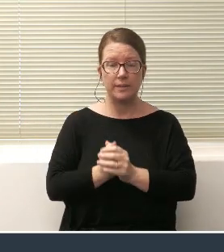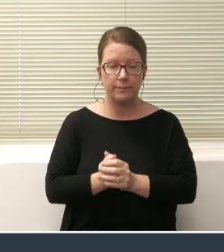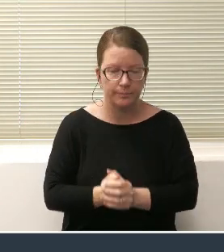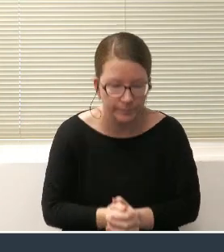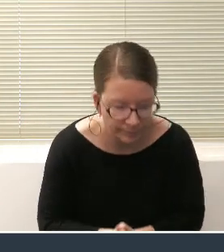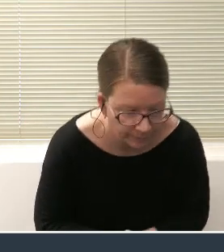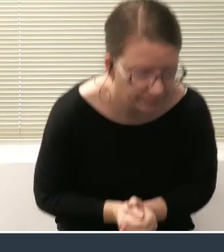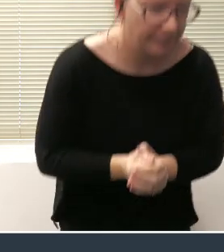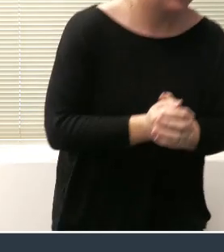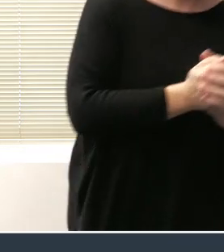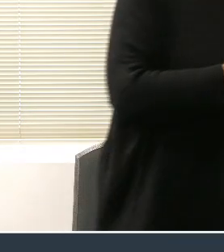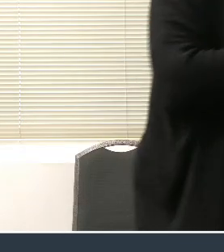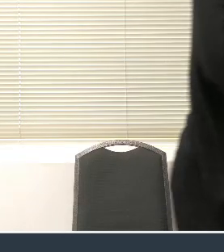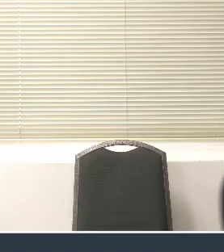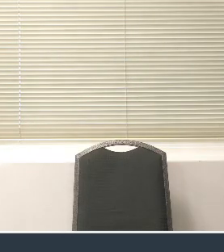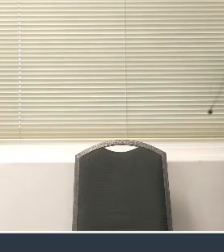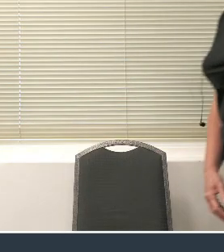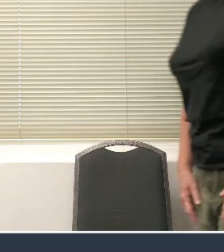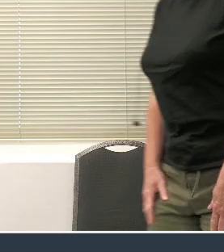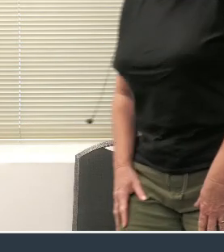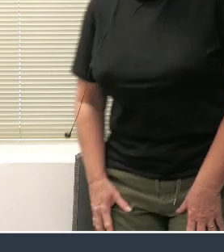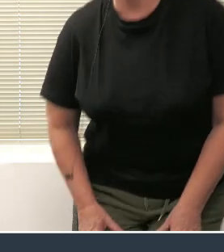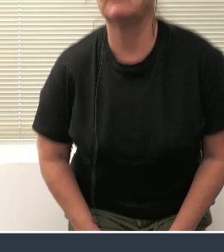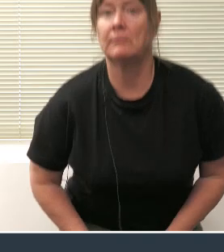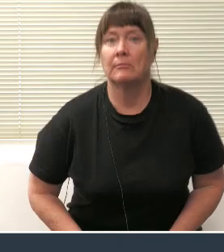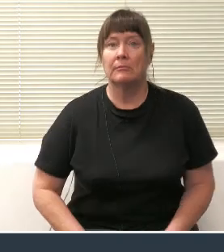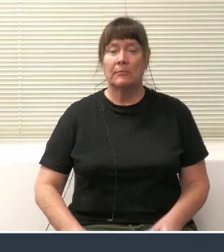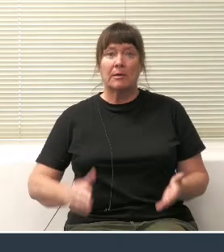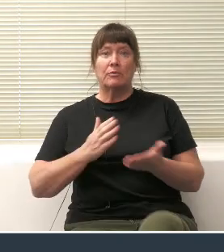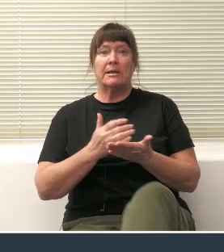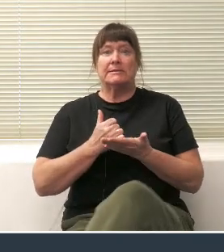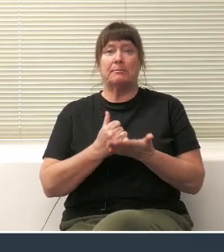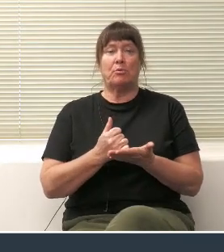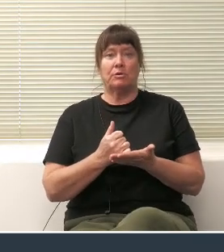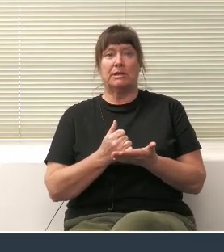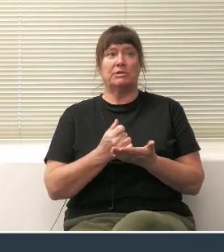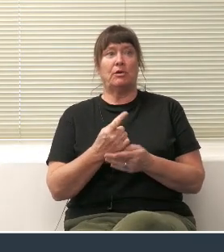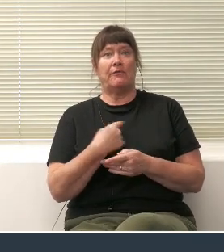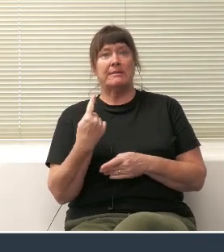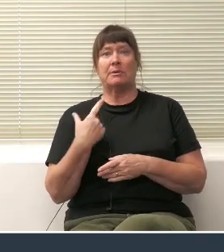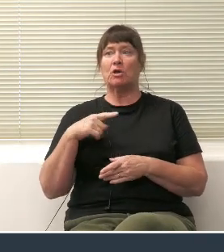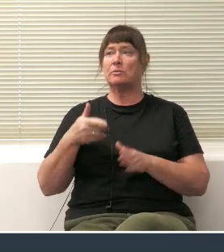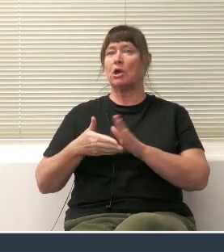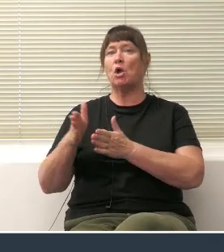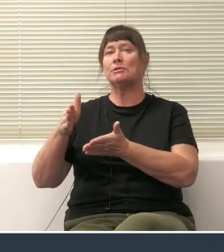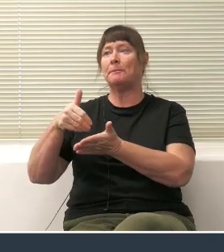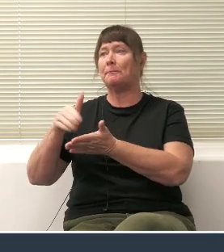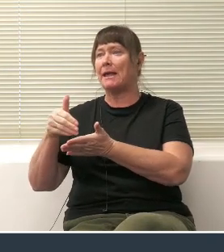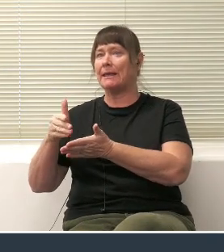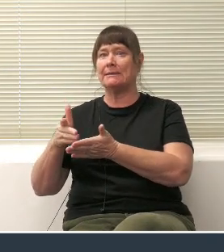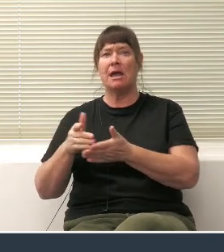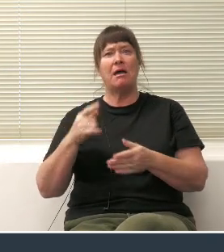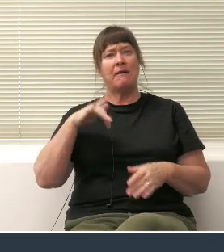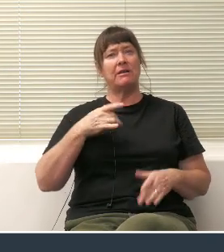Mayor. Yeah, I'm, through you, Your Worship, really supportive of us because we're going to market keeping both avenues